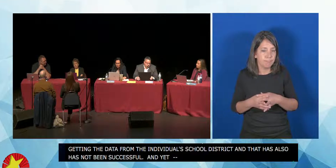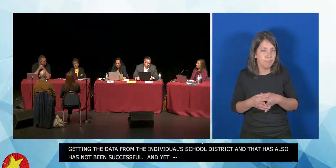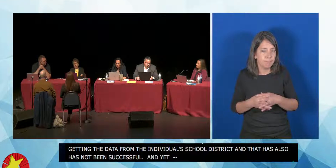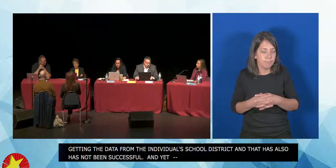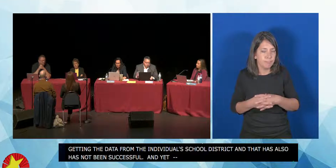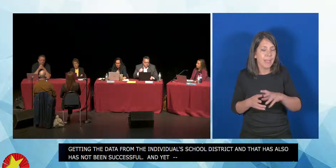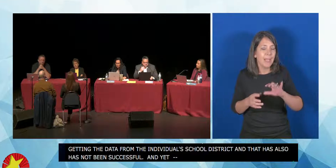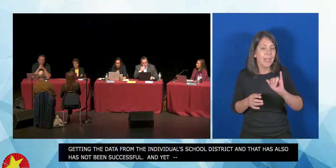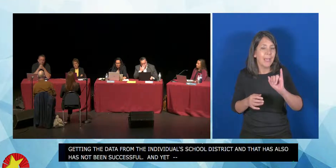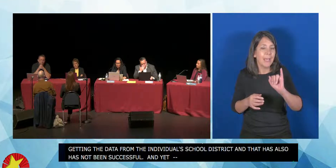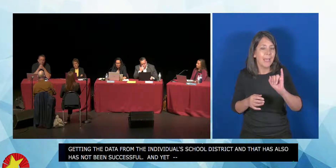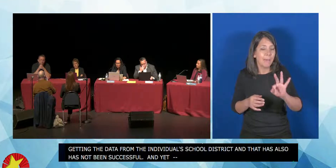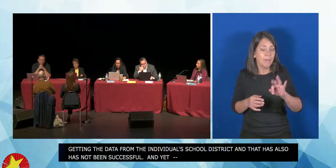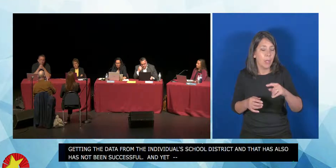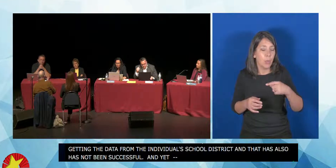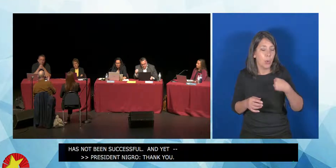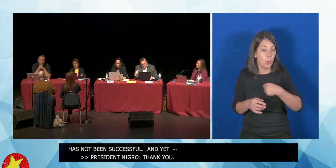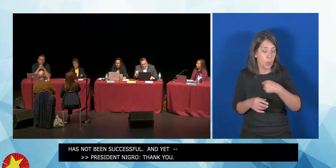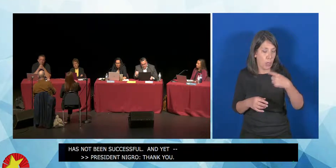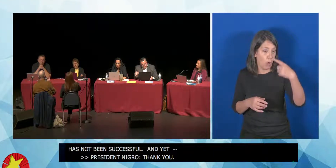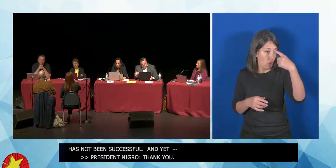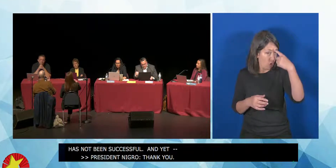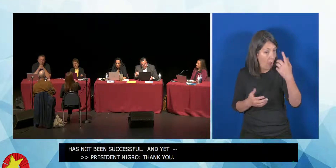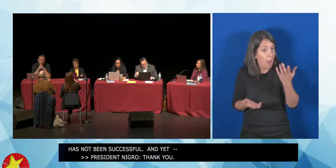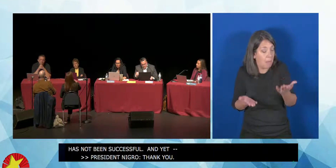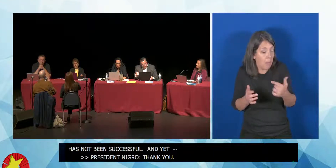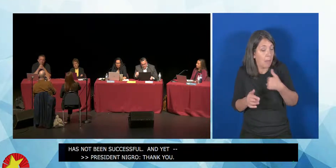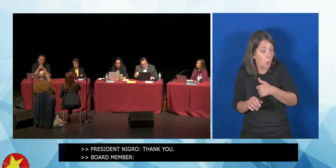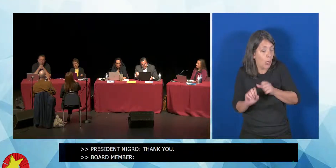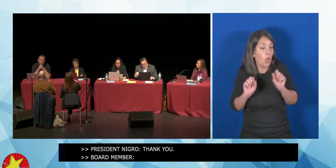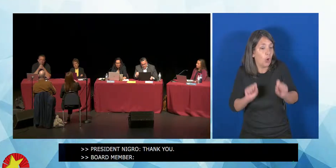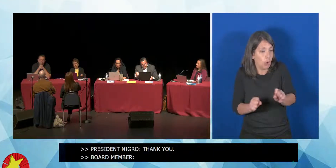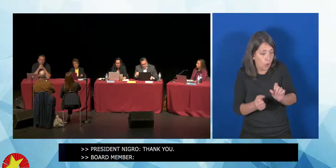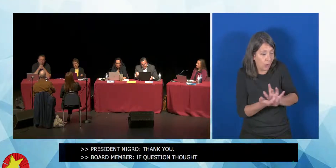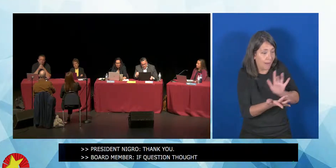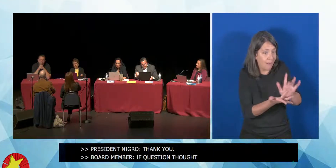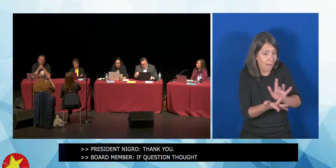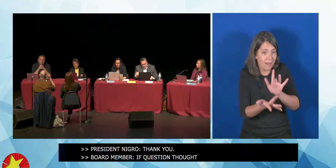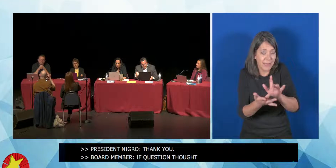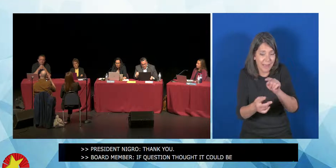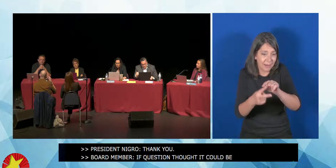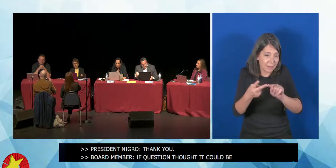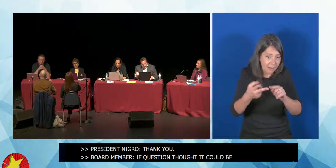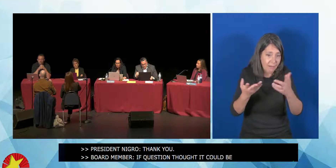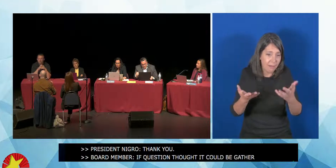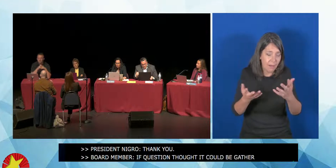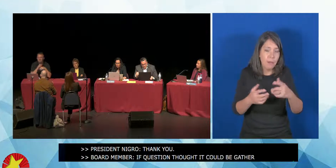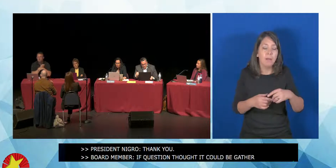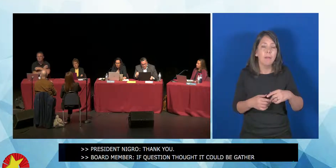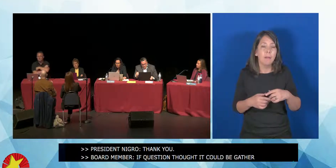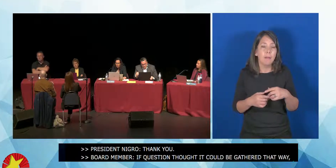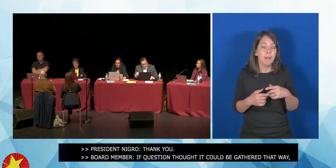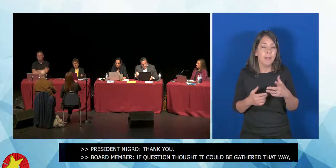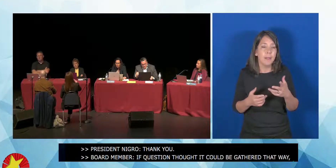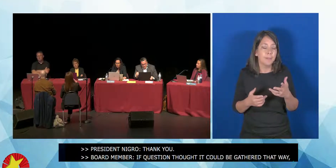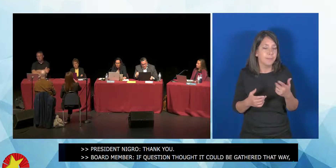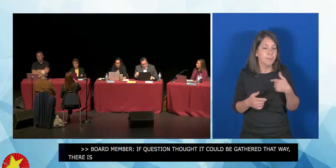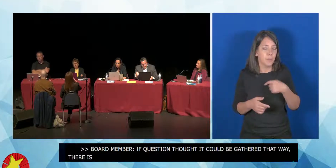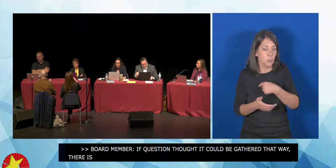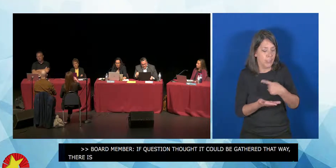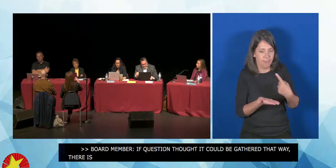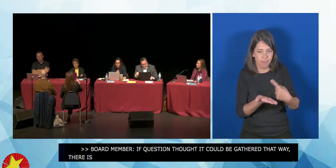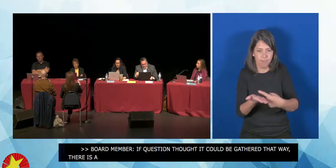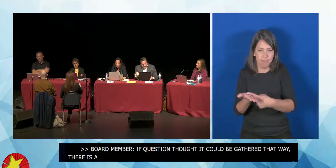if we thought it could be gathered that way, there's discussion of would